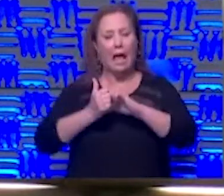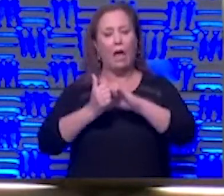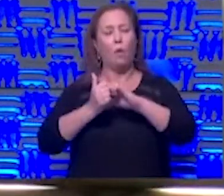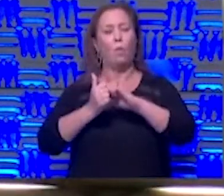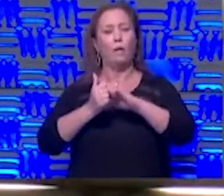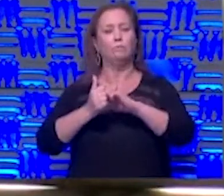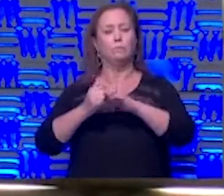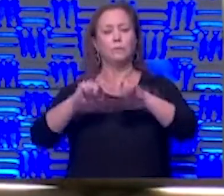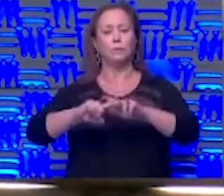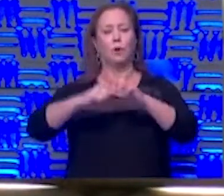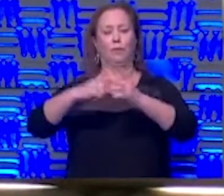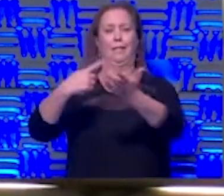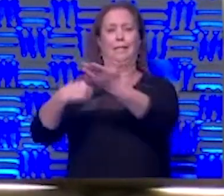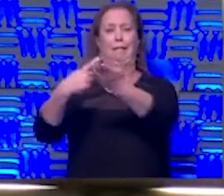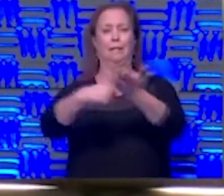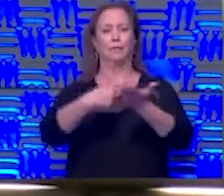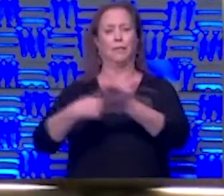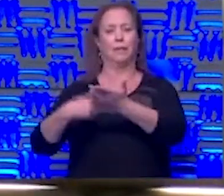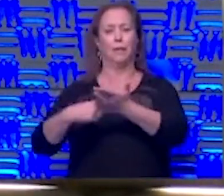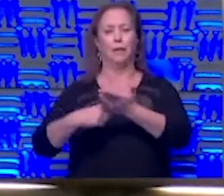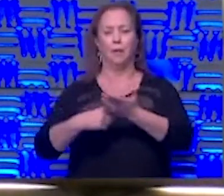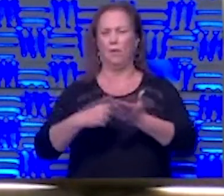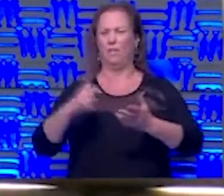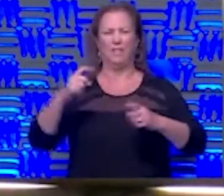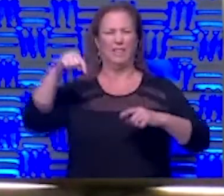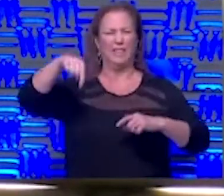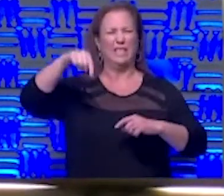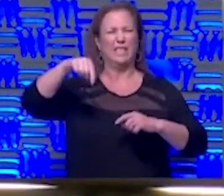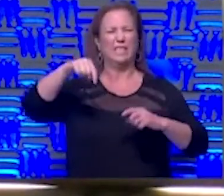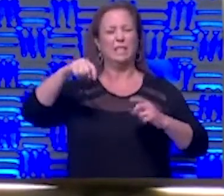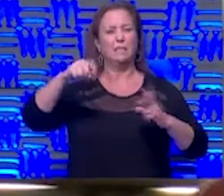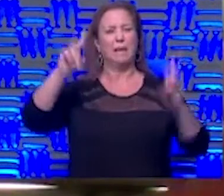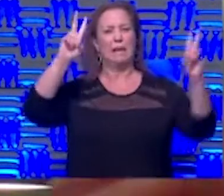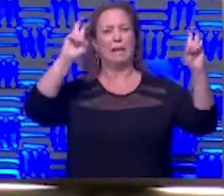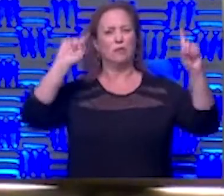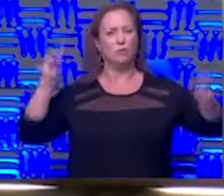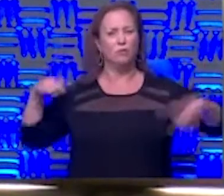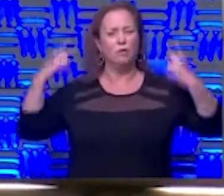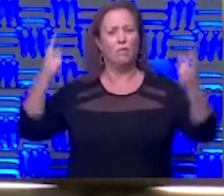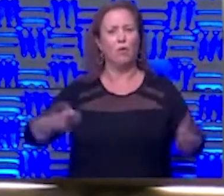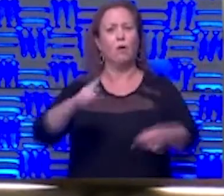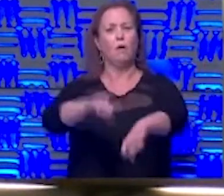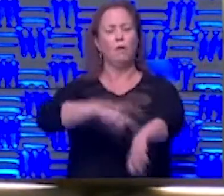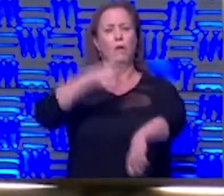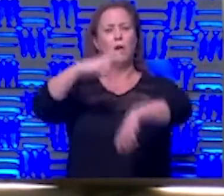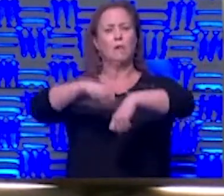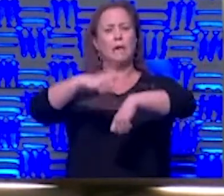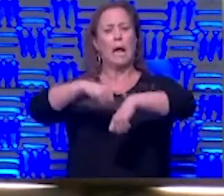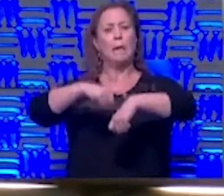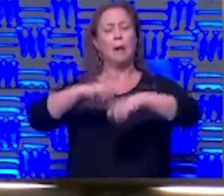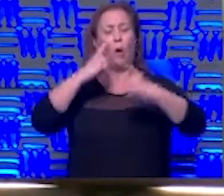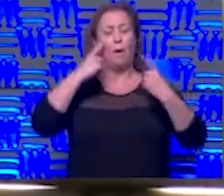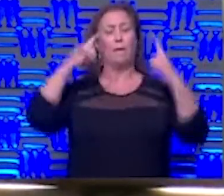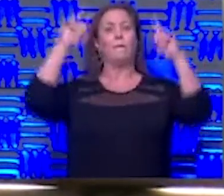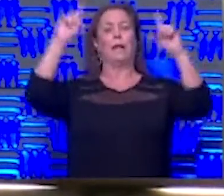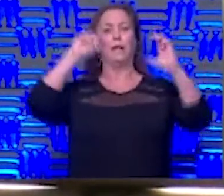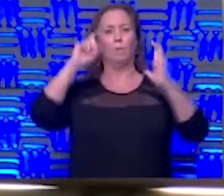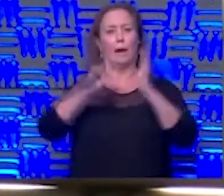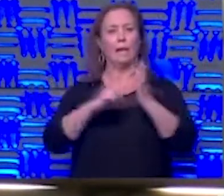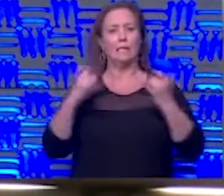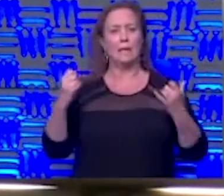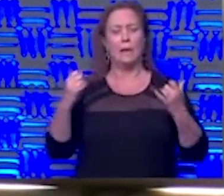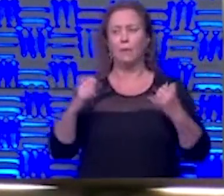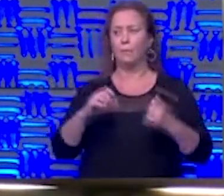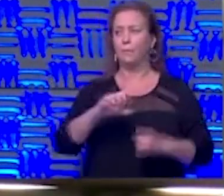table. The elephant's already been in the room. The question is are we going to finally have a chance to recognize it?